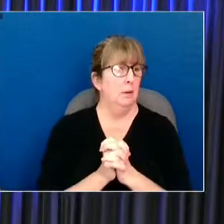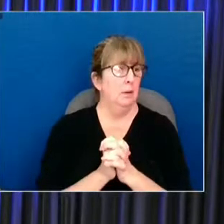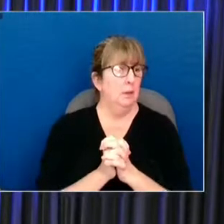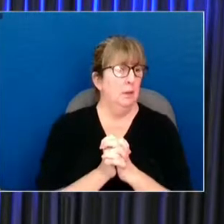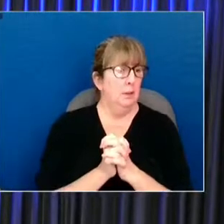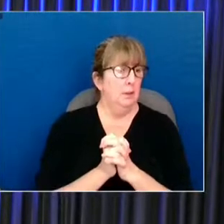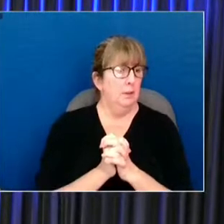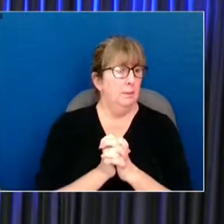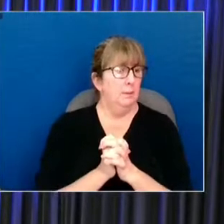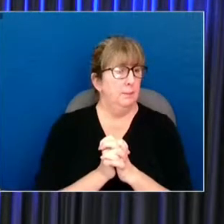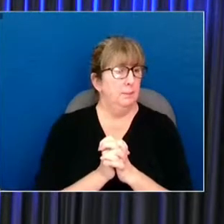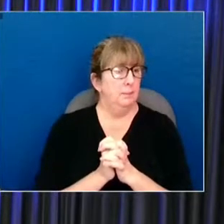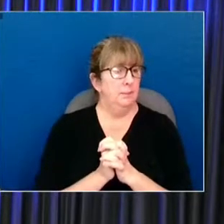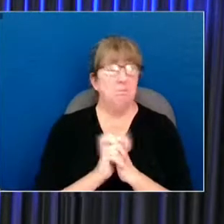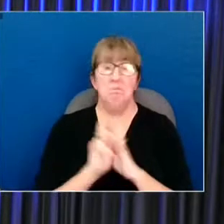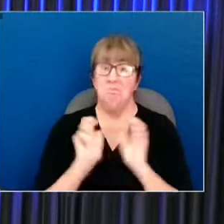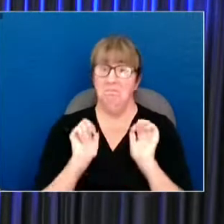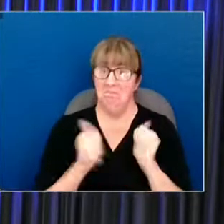All right.